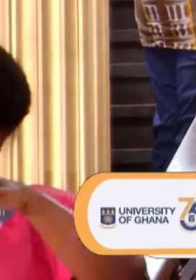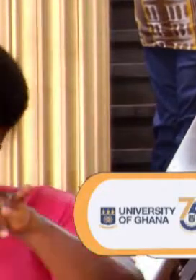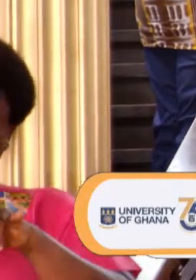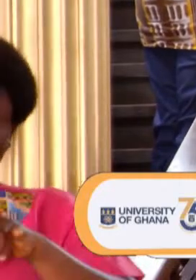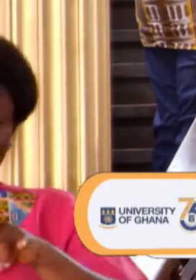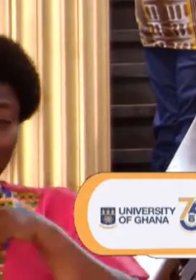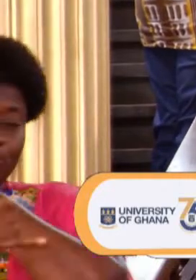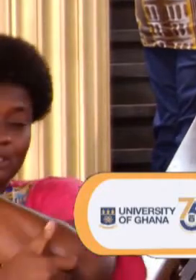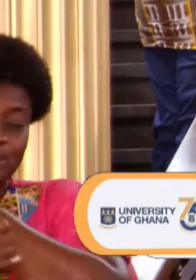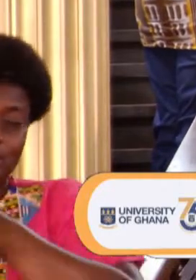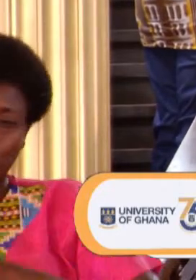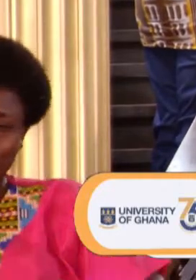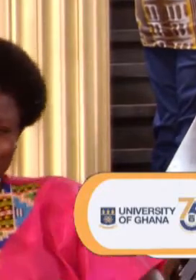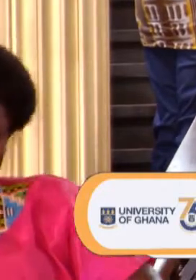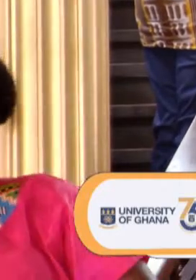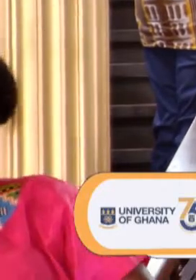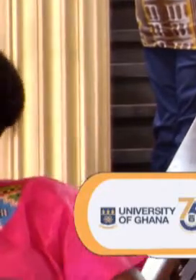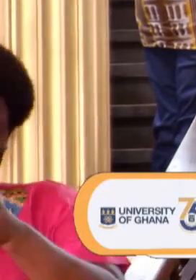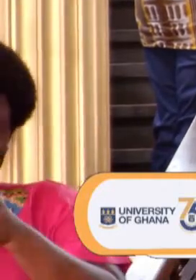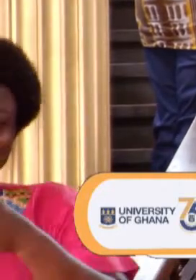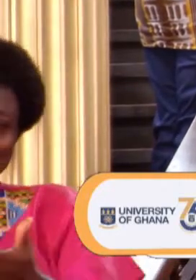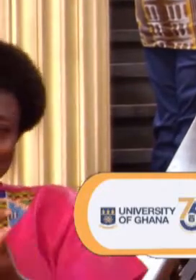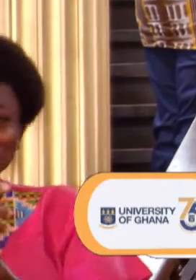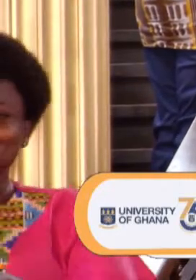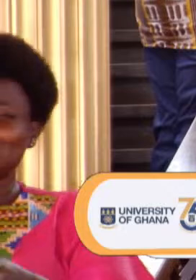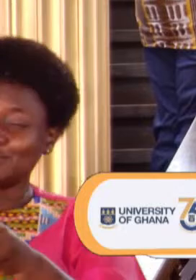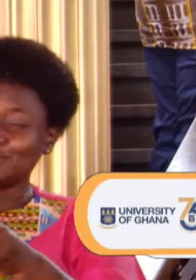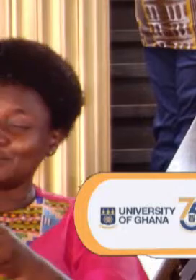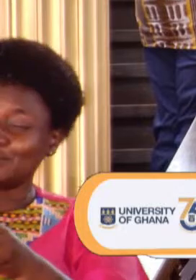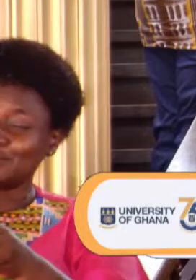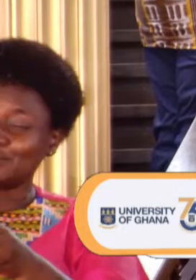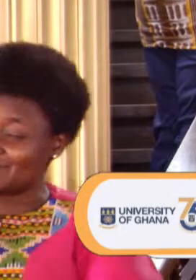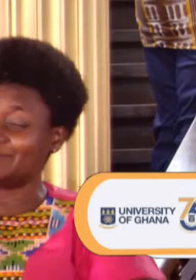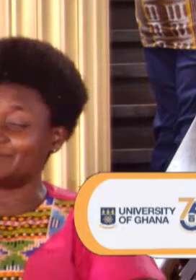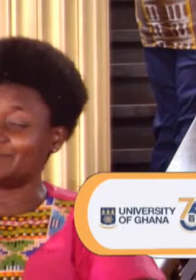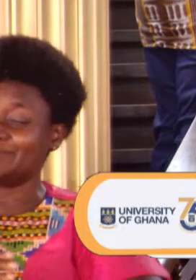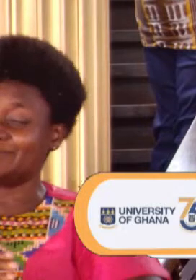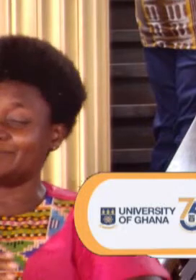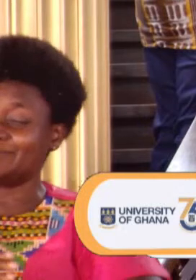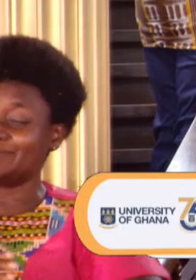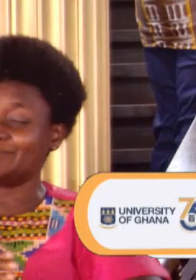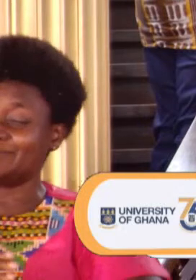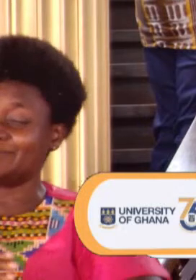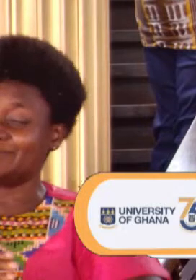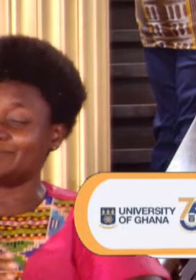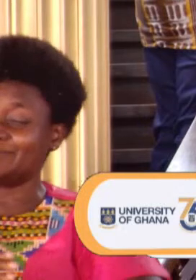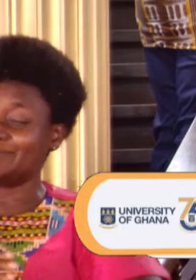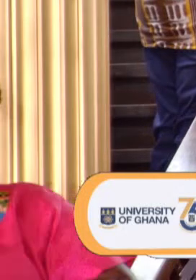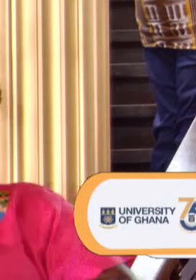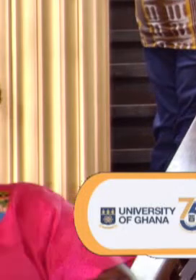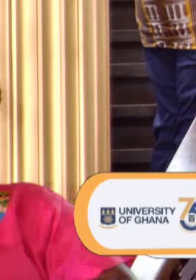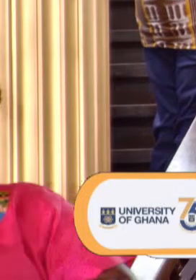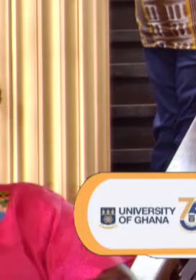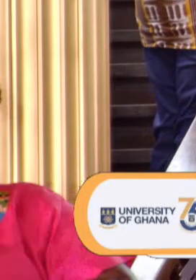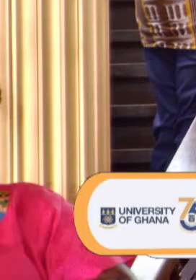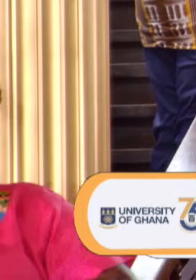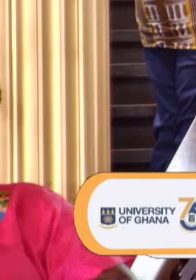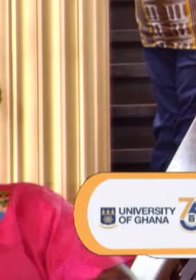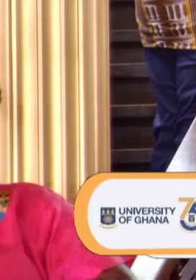Ghana. These include Benin, Burkina Faso,